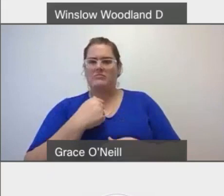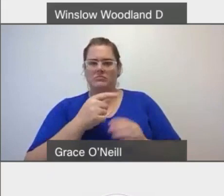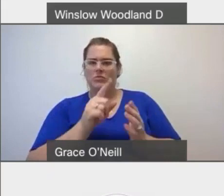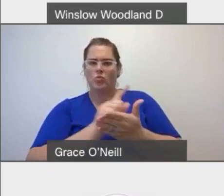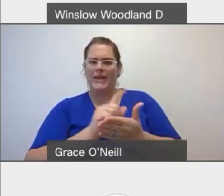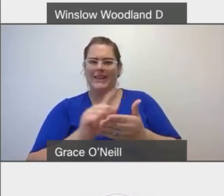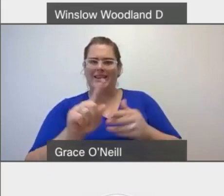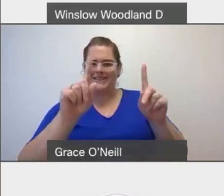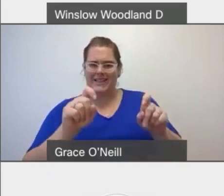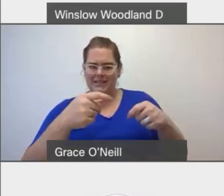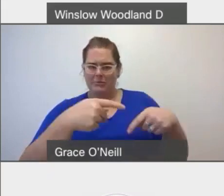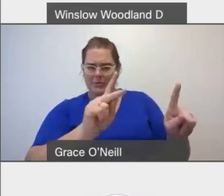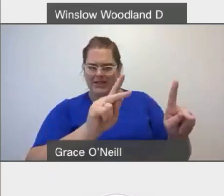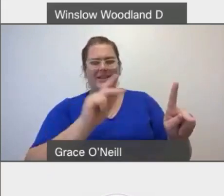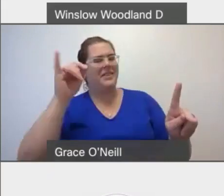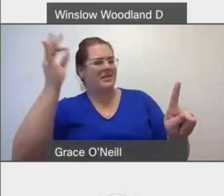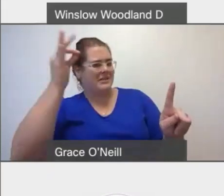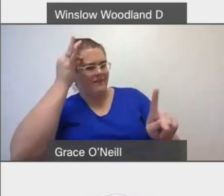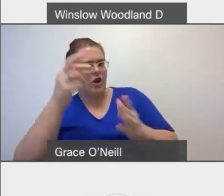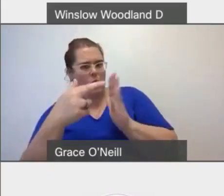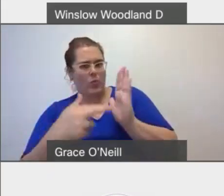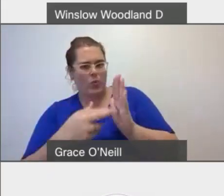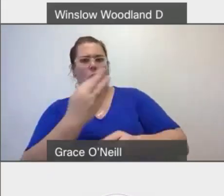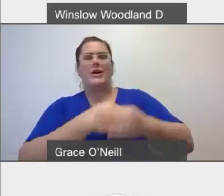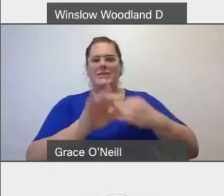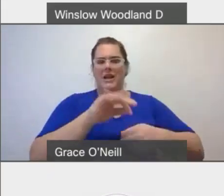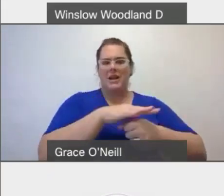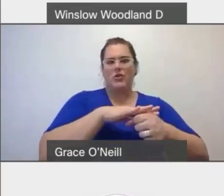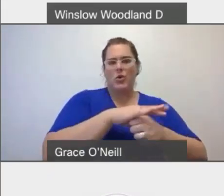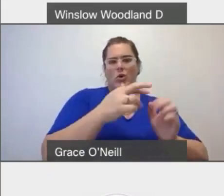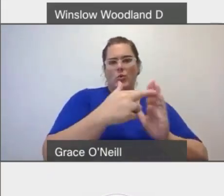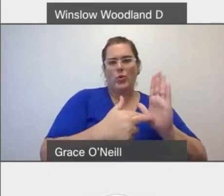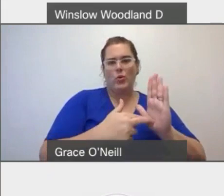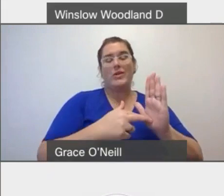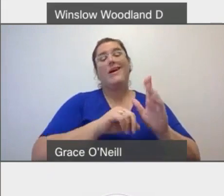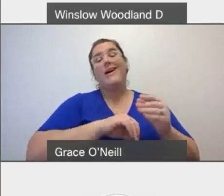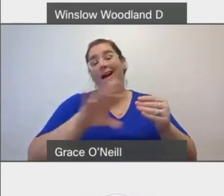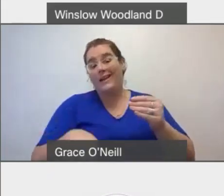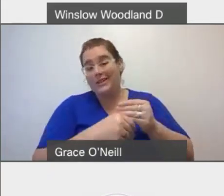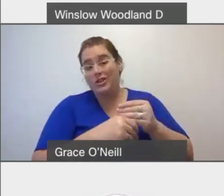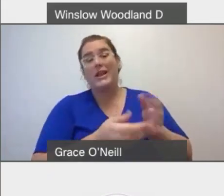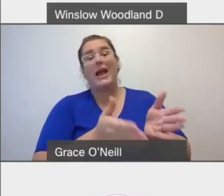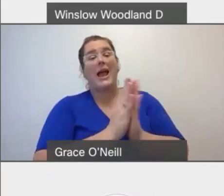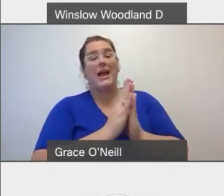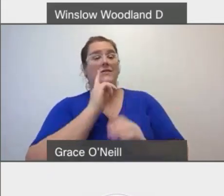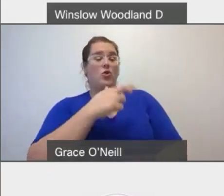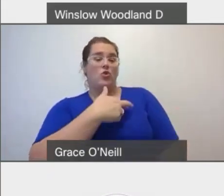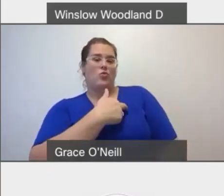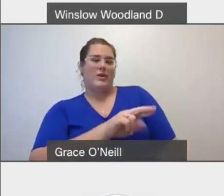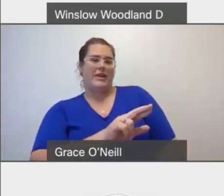rule. Additionally, the letter has a statement that seeks a religious exemption, again from his